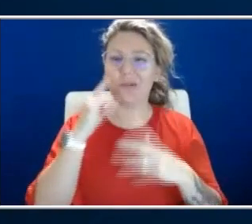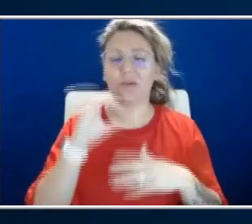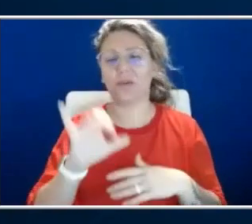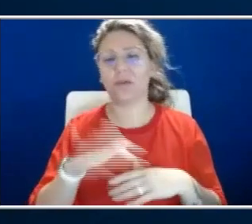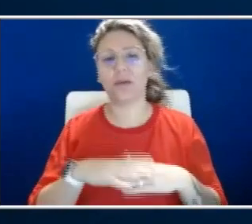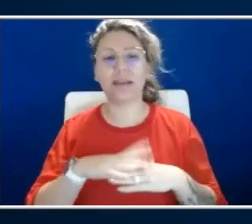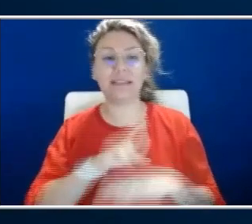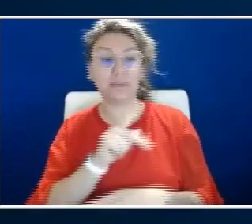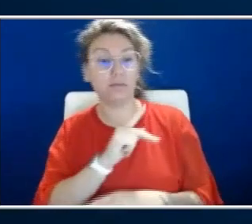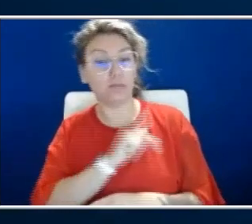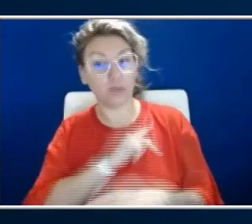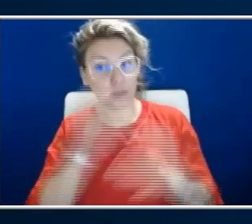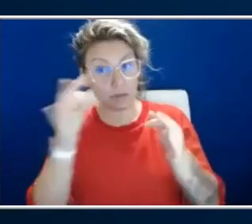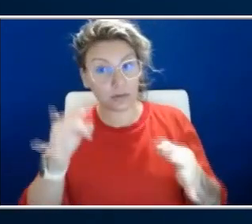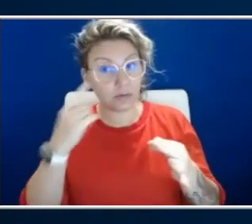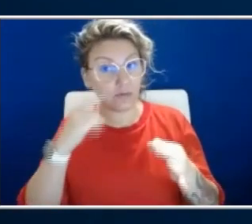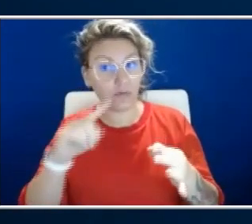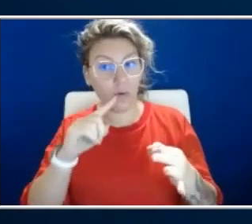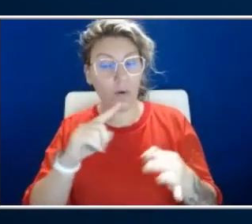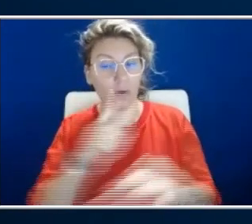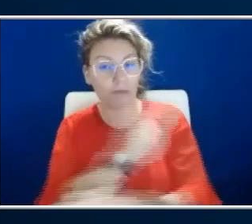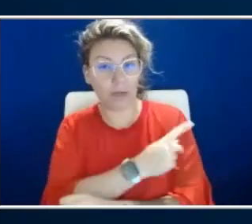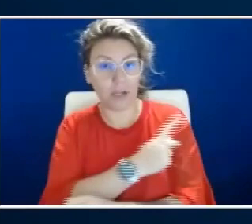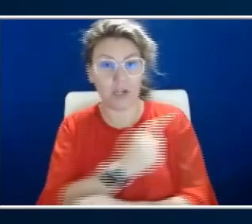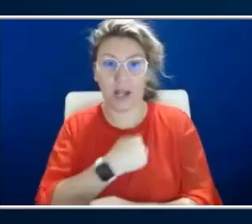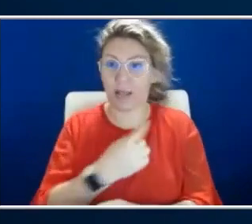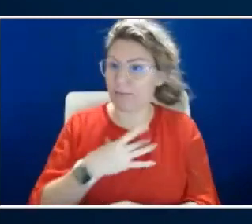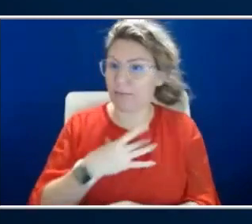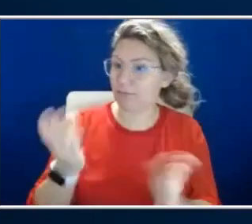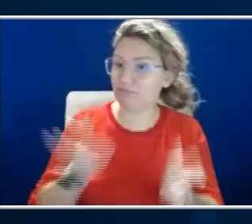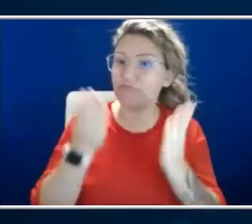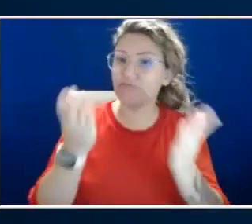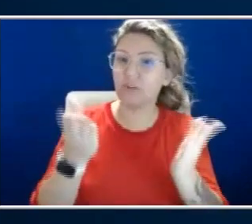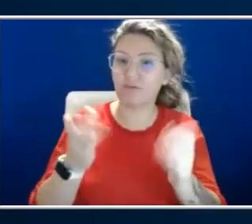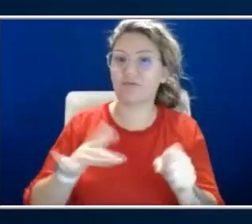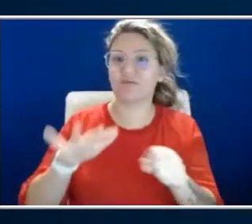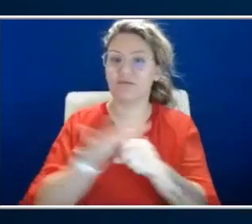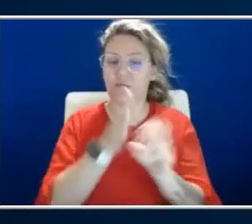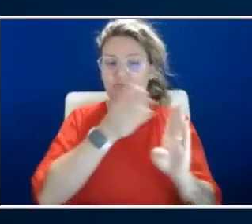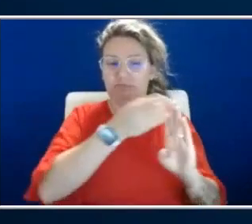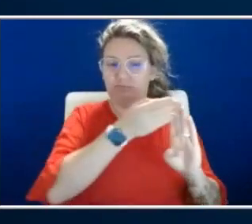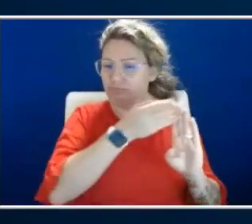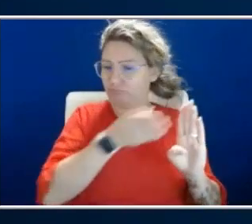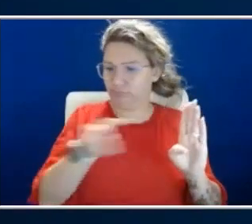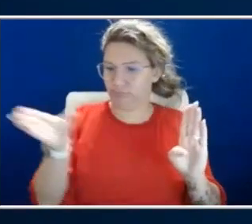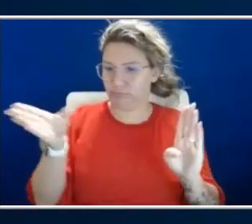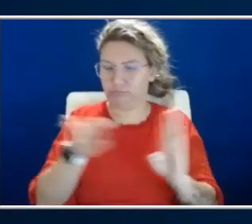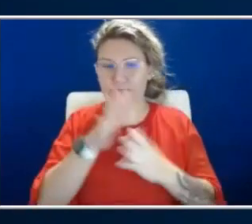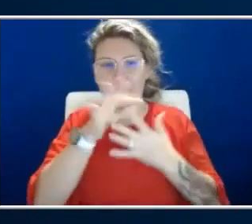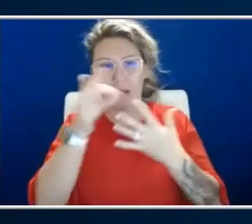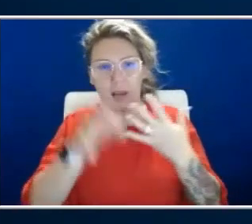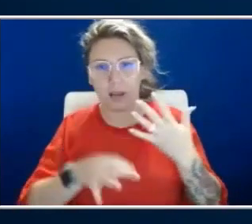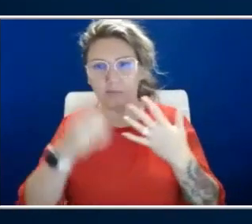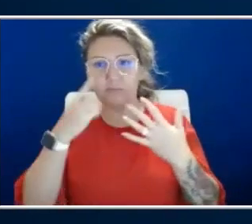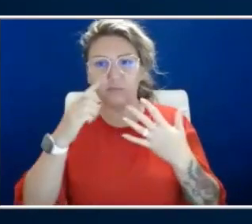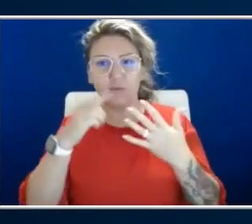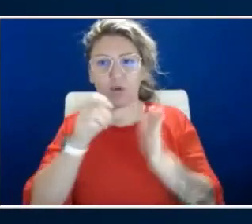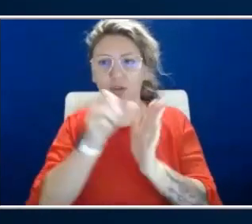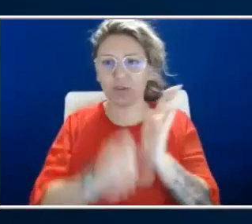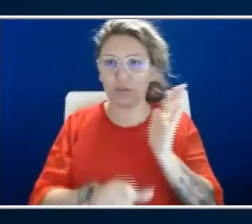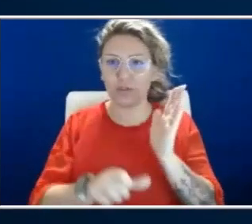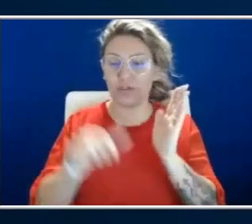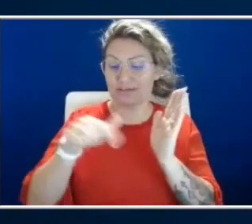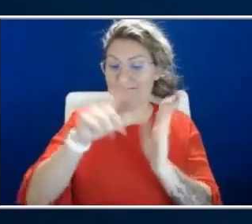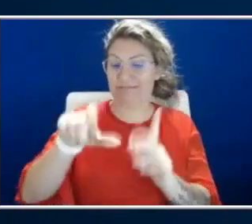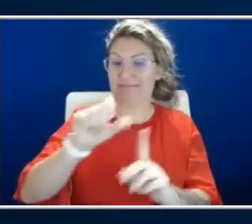for patients. So I just like to be able to offer kind of the full spectrum of reconstructive surgeries. And in this case, this is